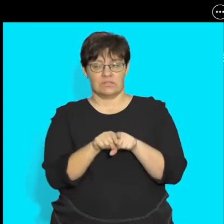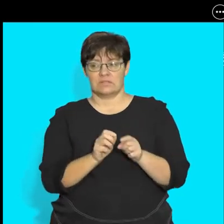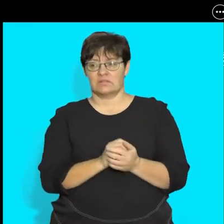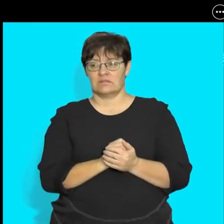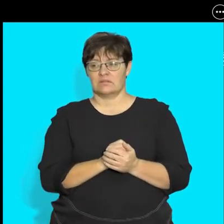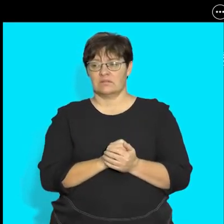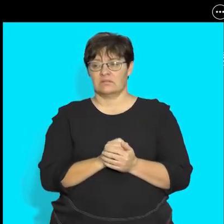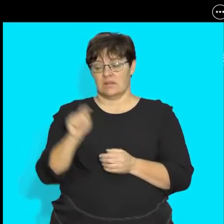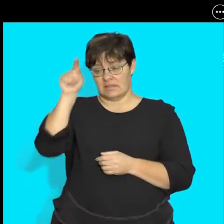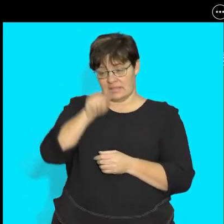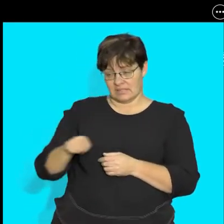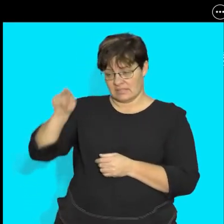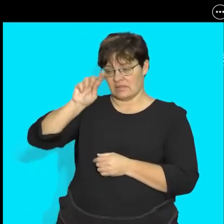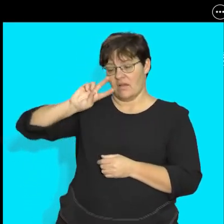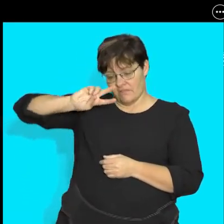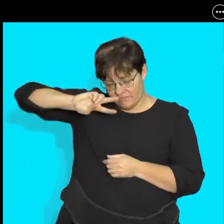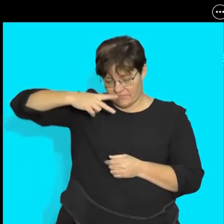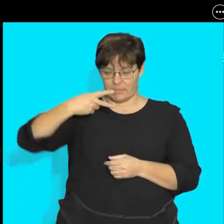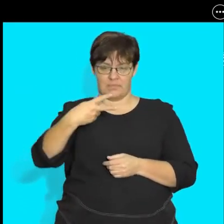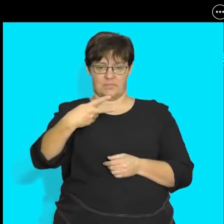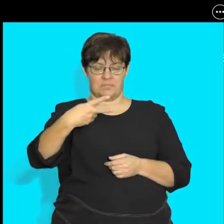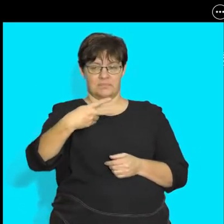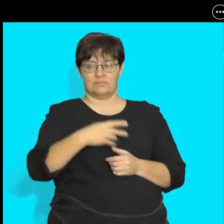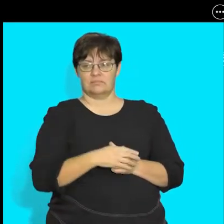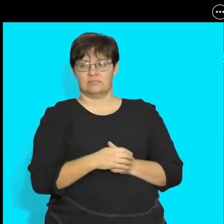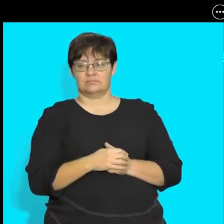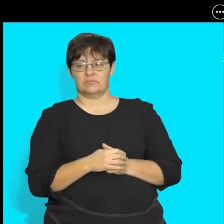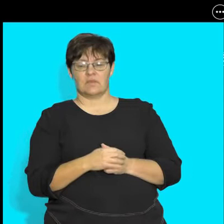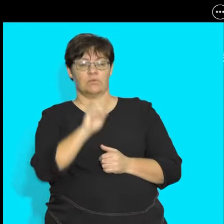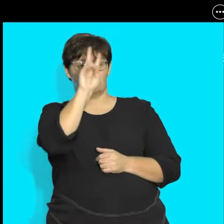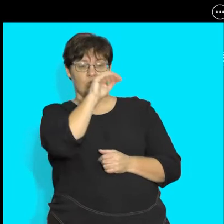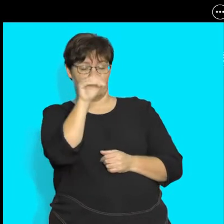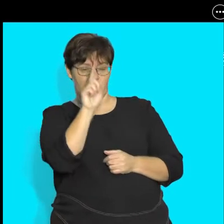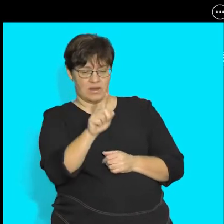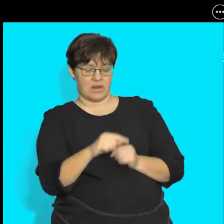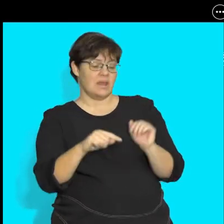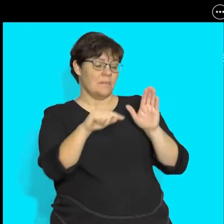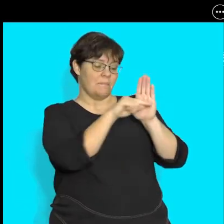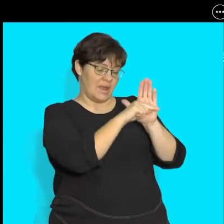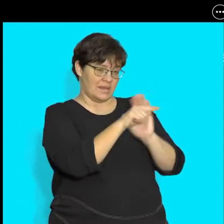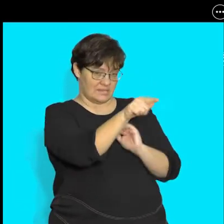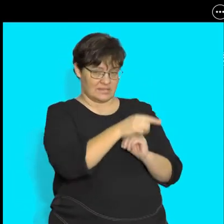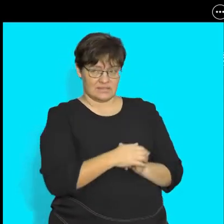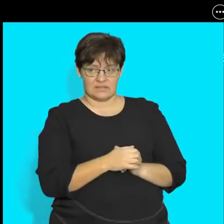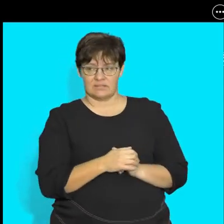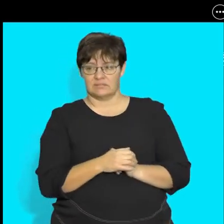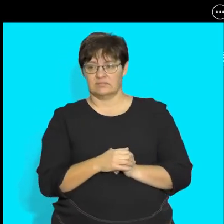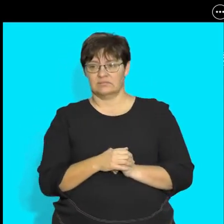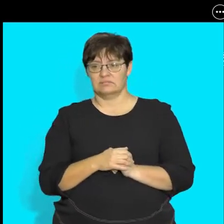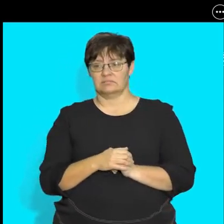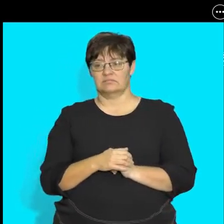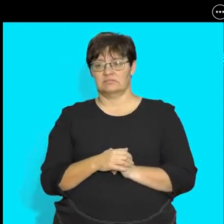is going to be this gradient flipped over. So it's going to be, instead of 1 over 2, it's going to be 2 over 1. And I'm going to change the